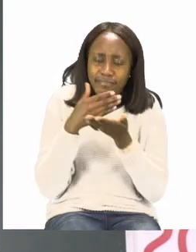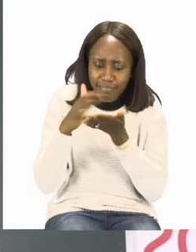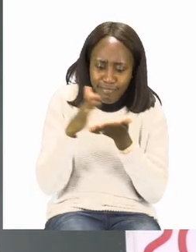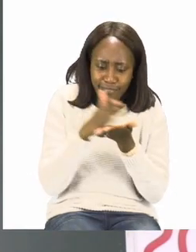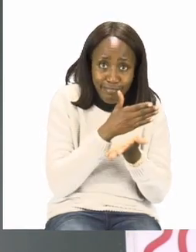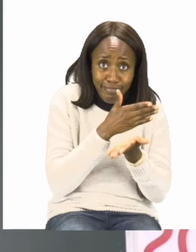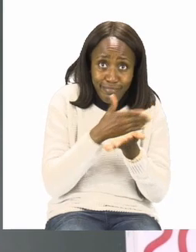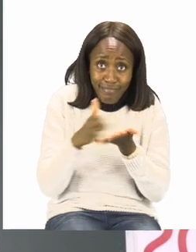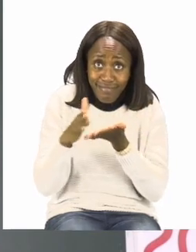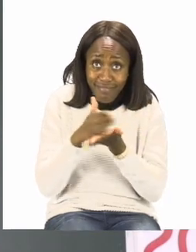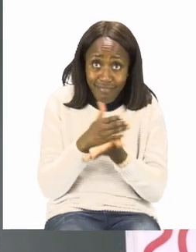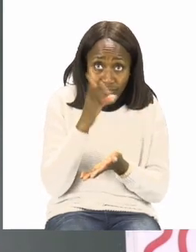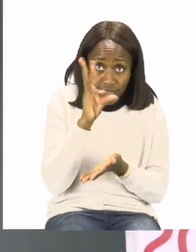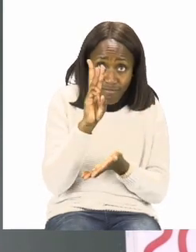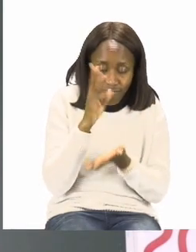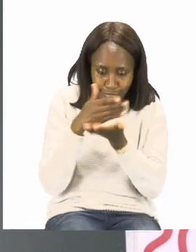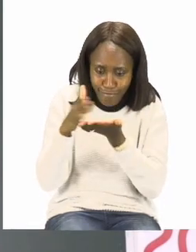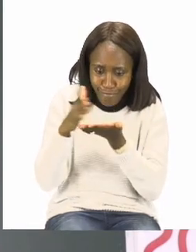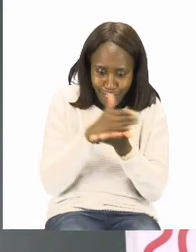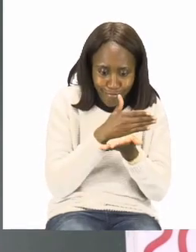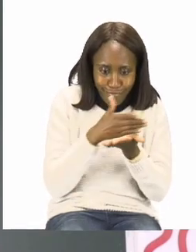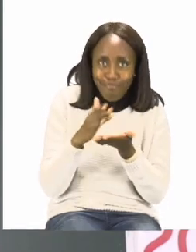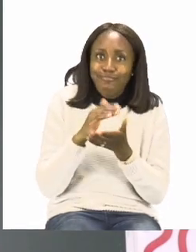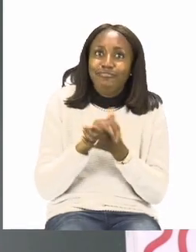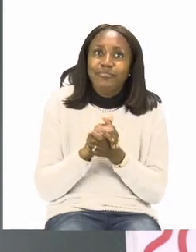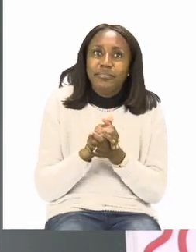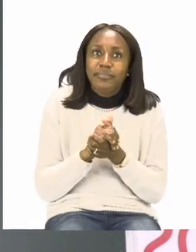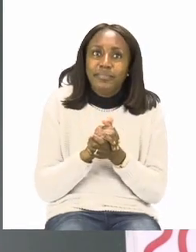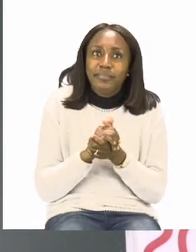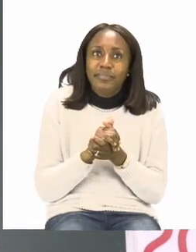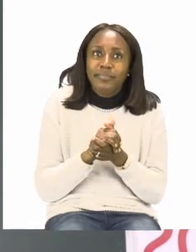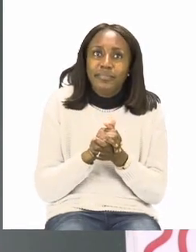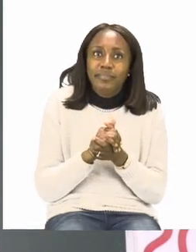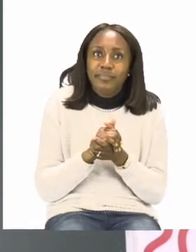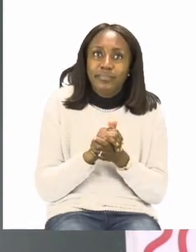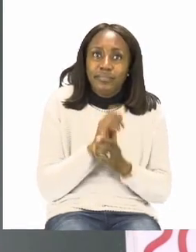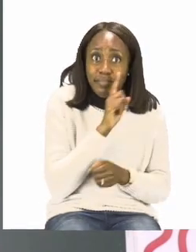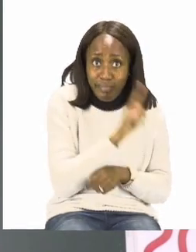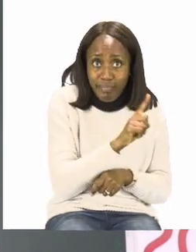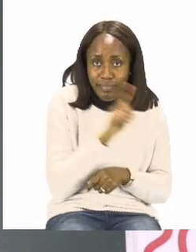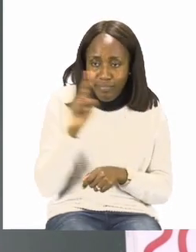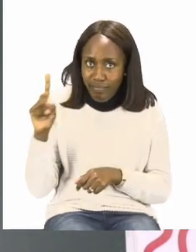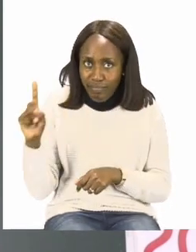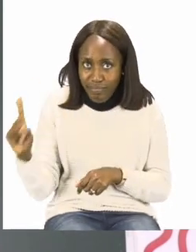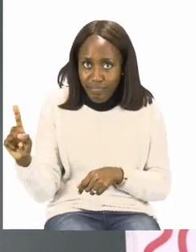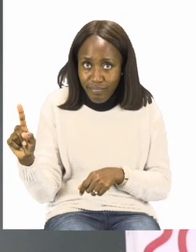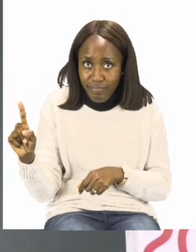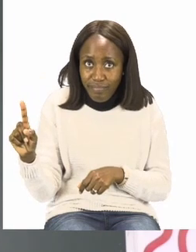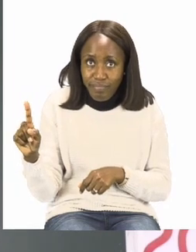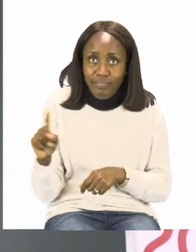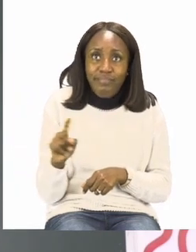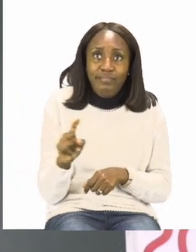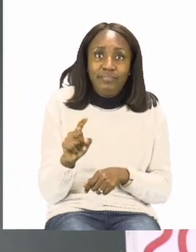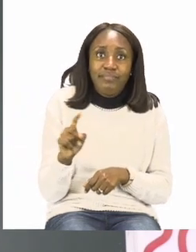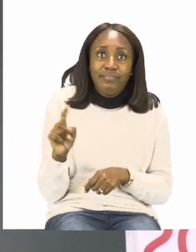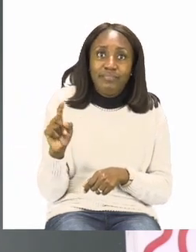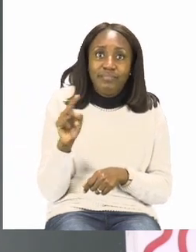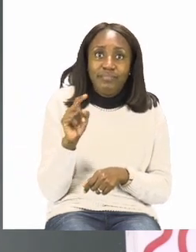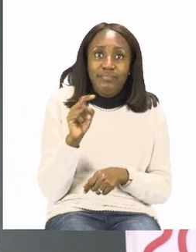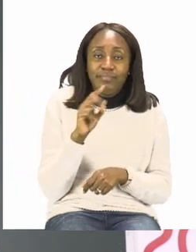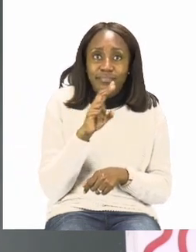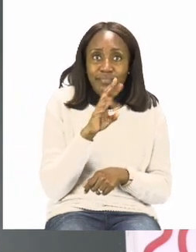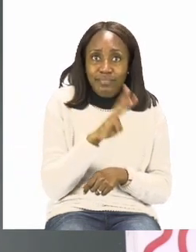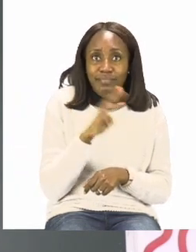equally with 6. So if it's 1 2,